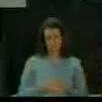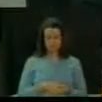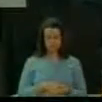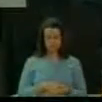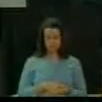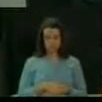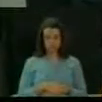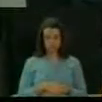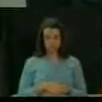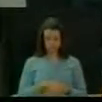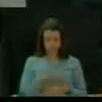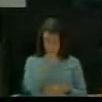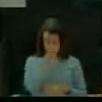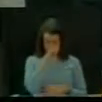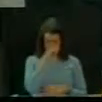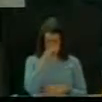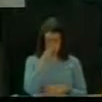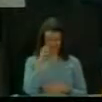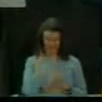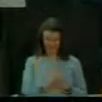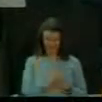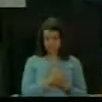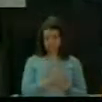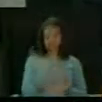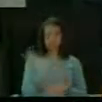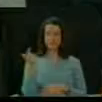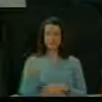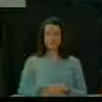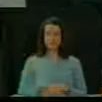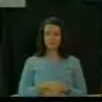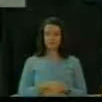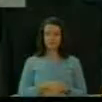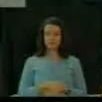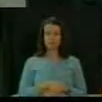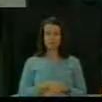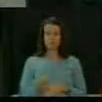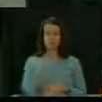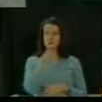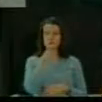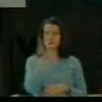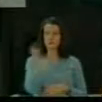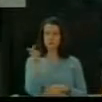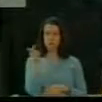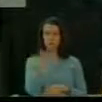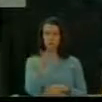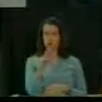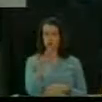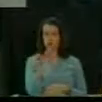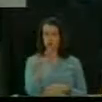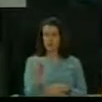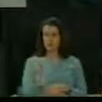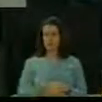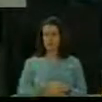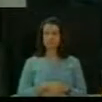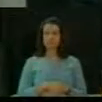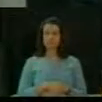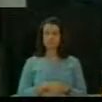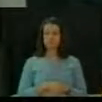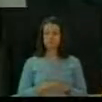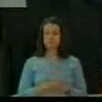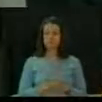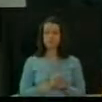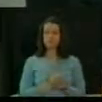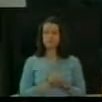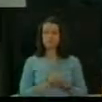10-0. Motion to approve. Second by Commissioner who? Green.